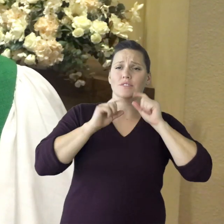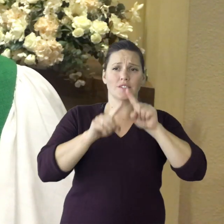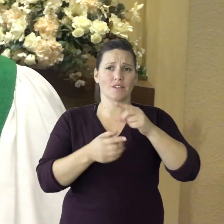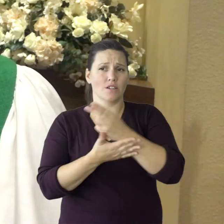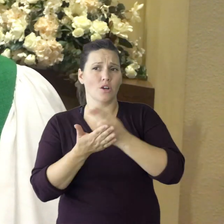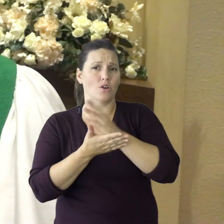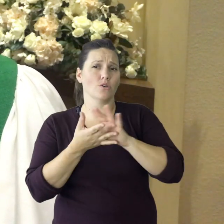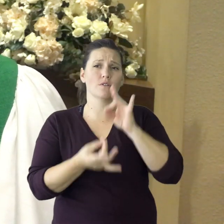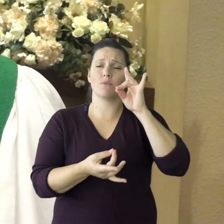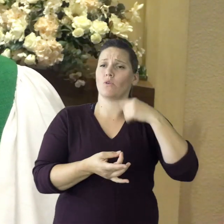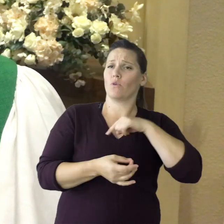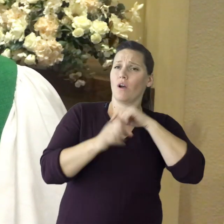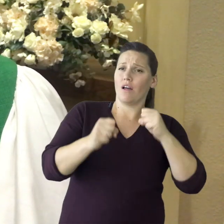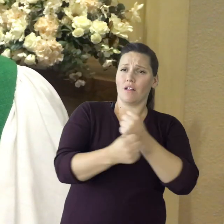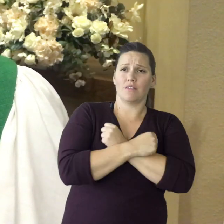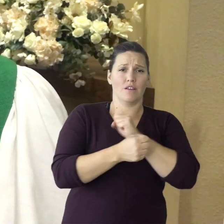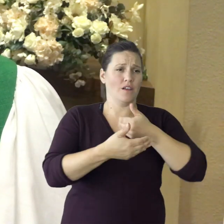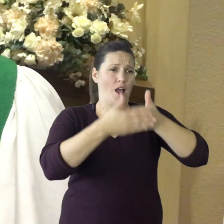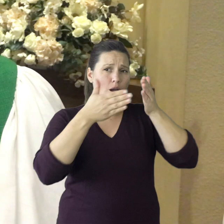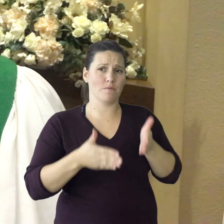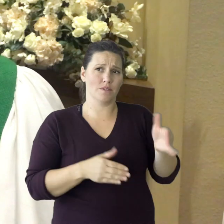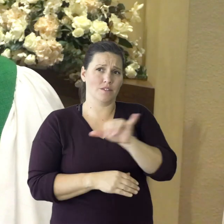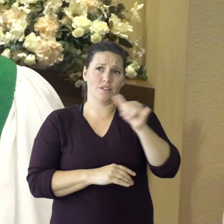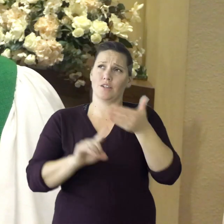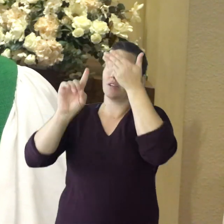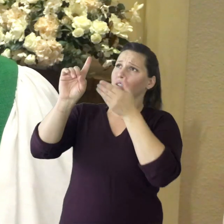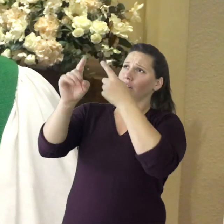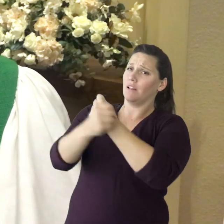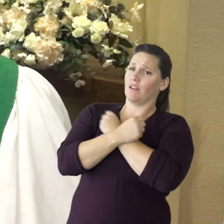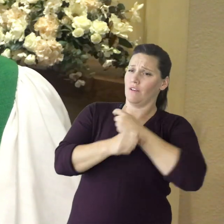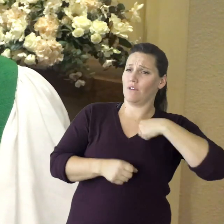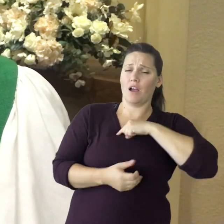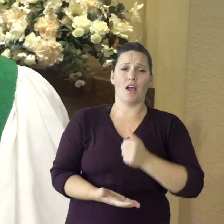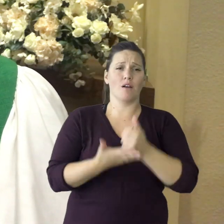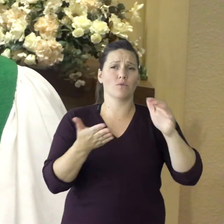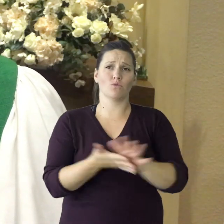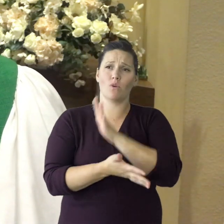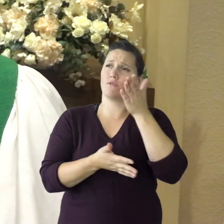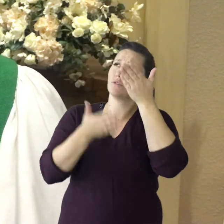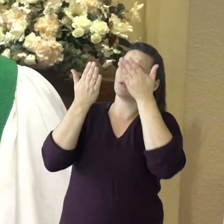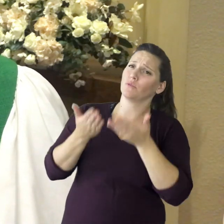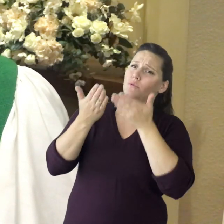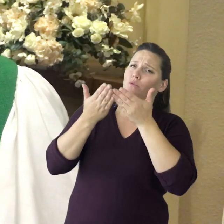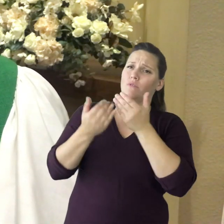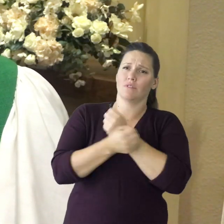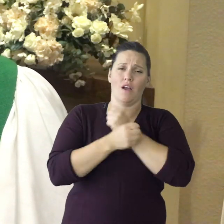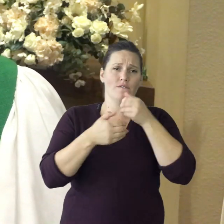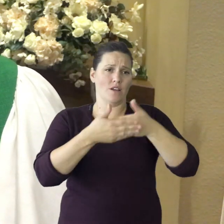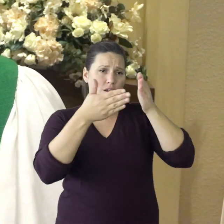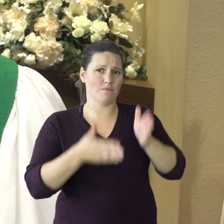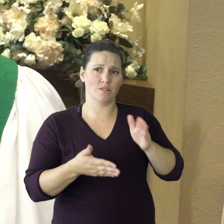life. Send your Holy Spirit so that we may love our neighbor as Christ has loved us. Help us to glorify